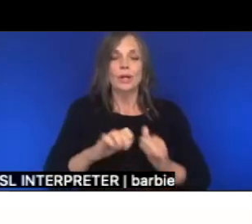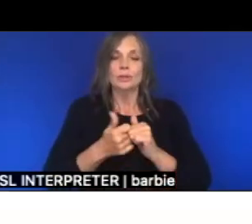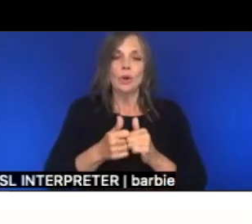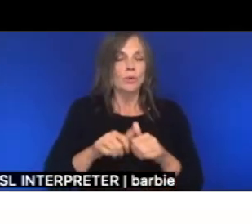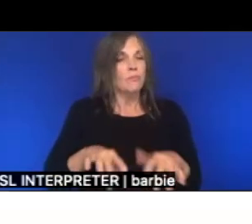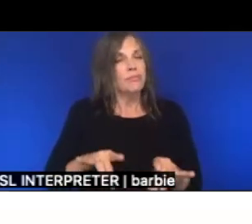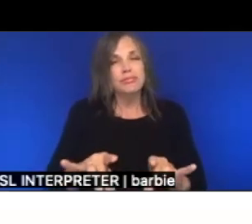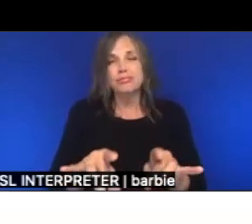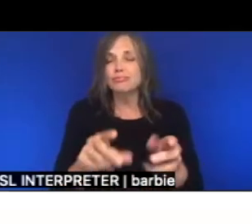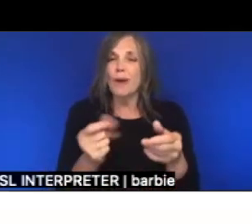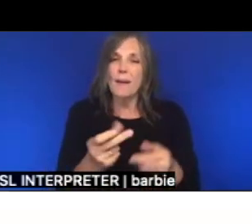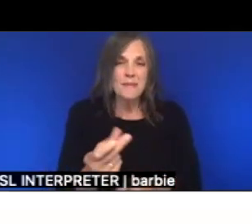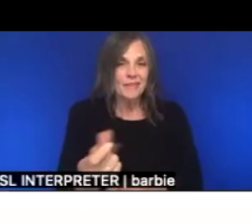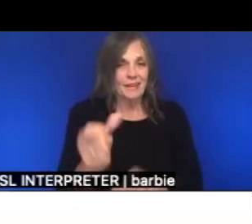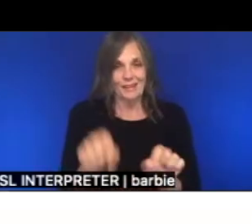rapidly. And